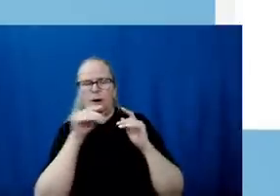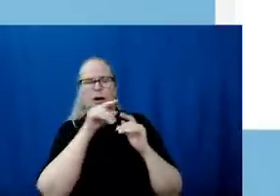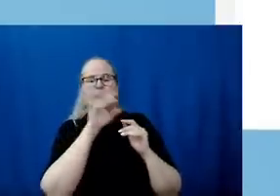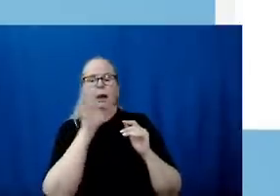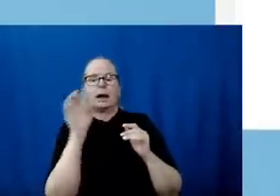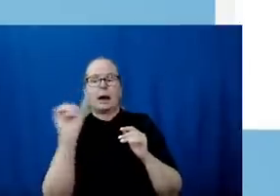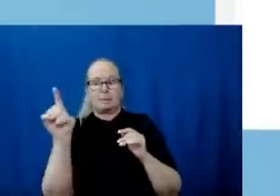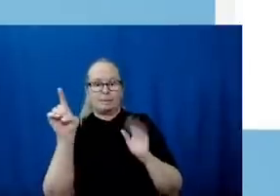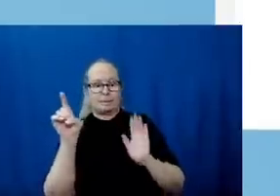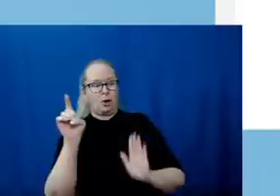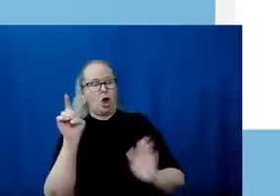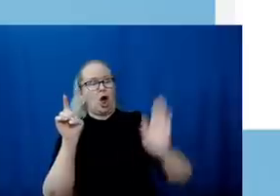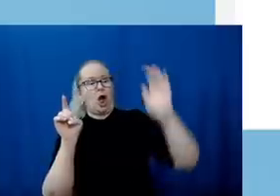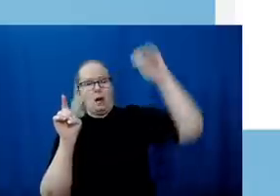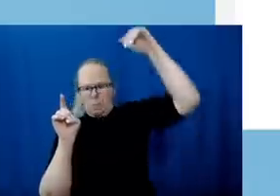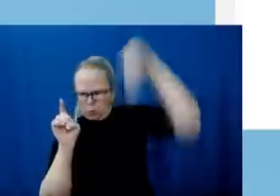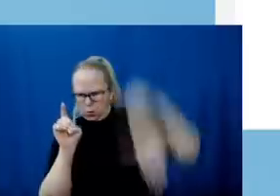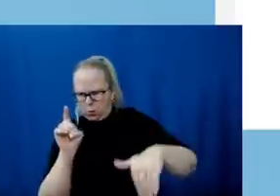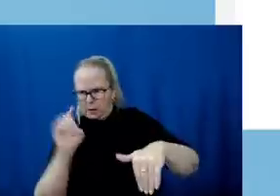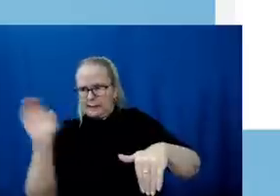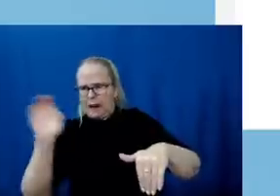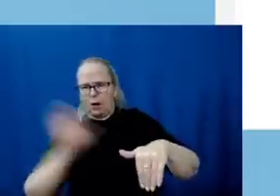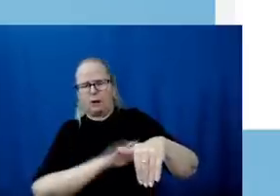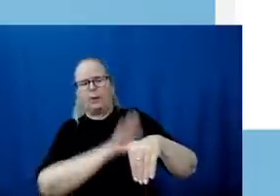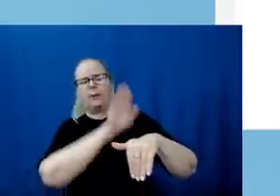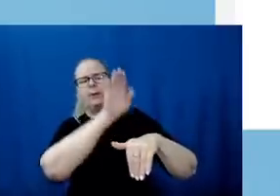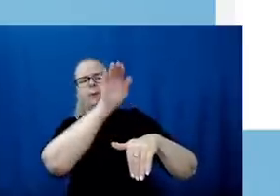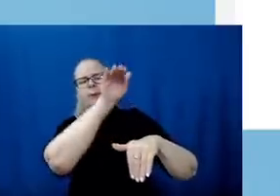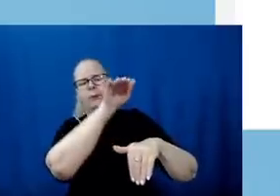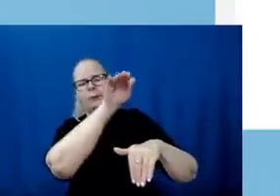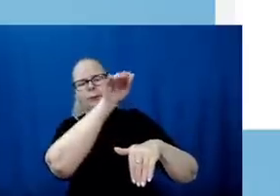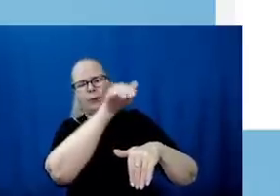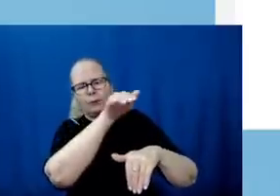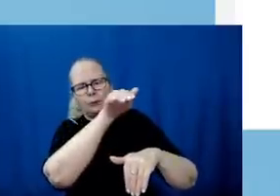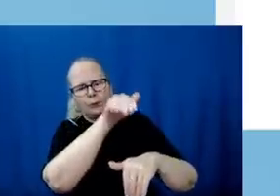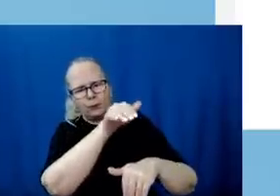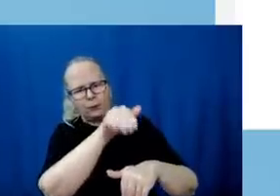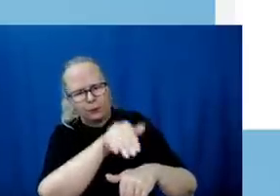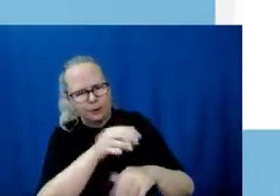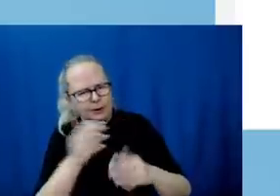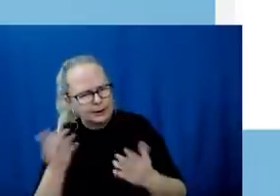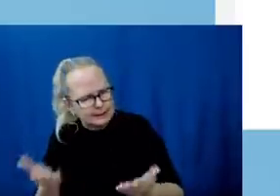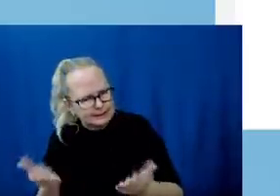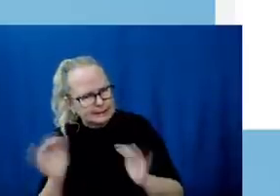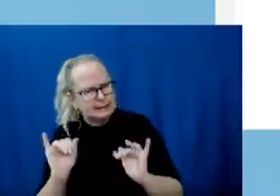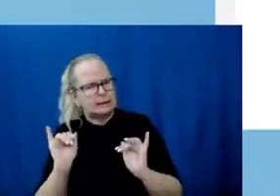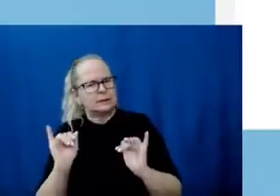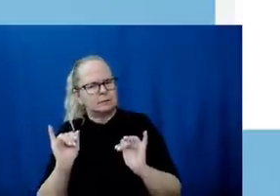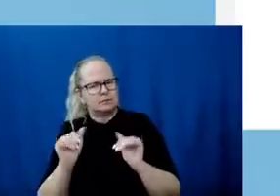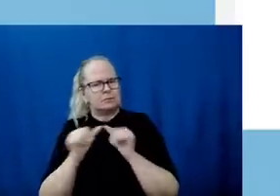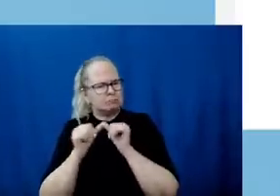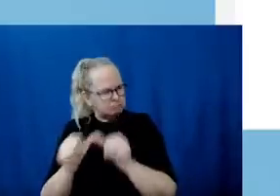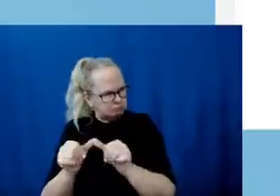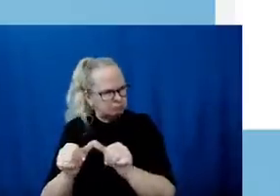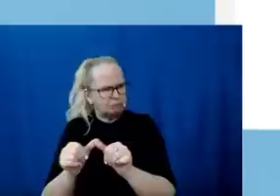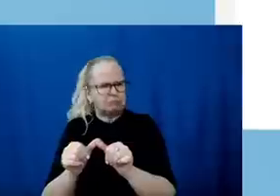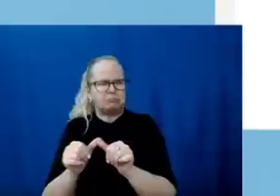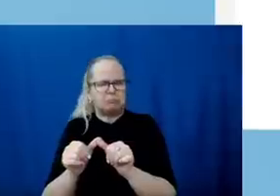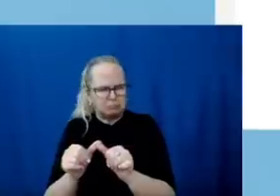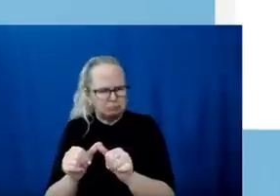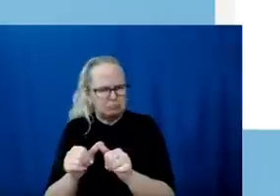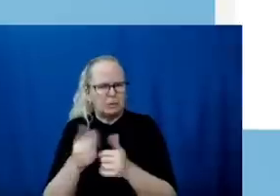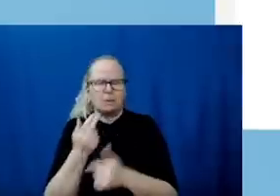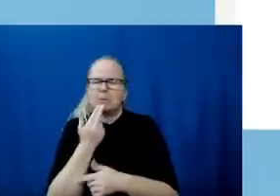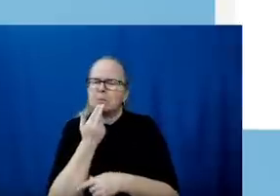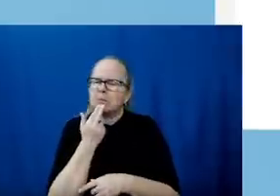to be declining at even faster rate than what we've observed in Calgary. The decline is certainly encouraging. It's been consistent over